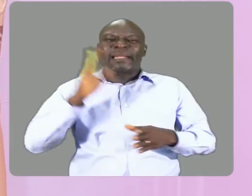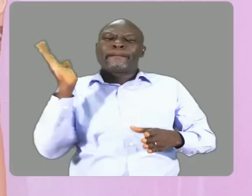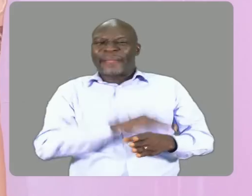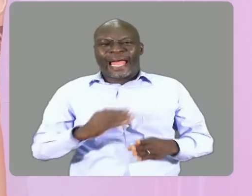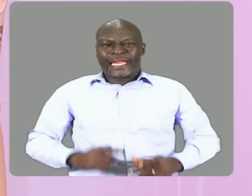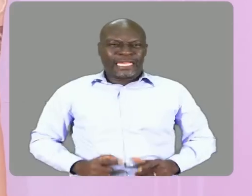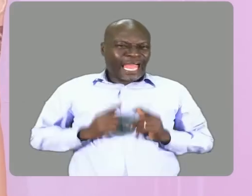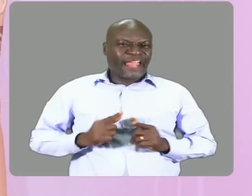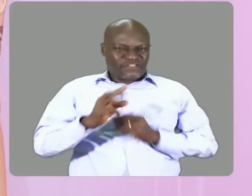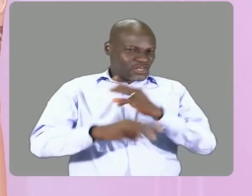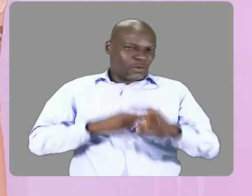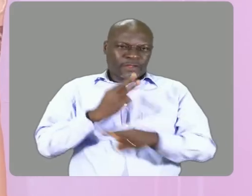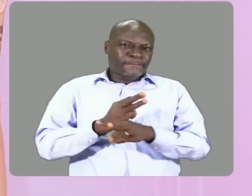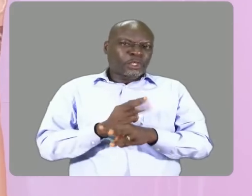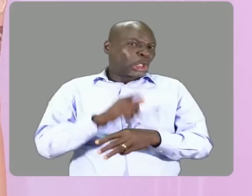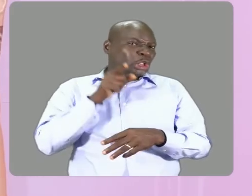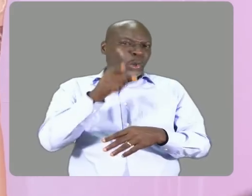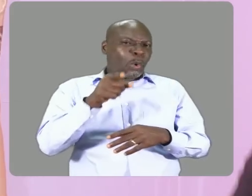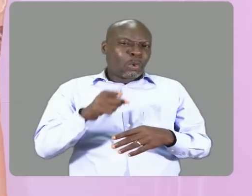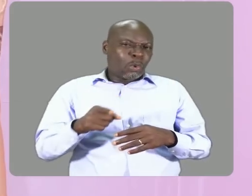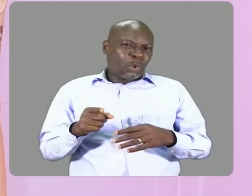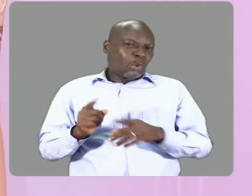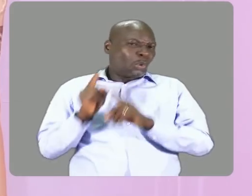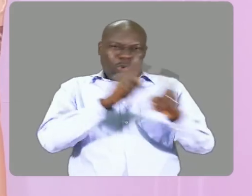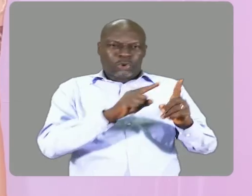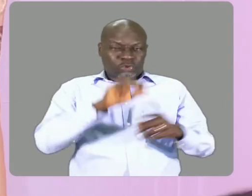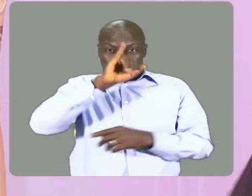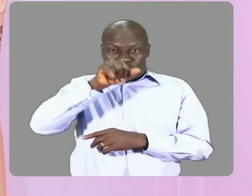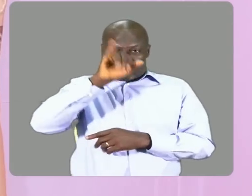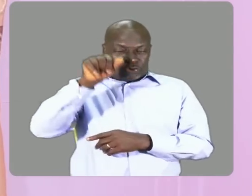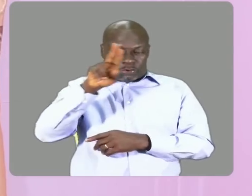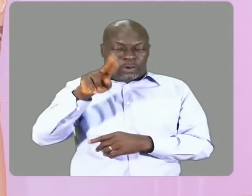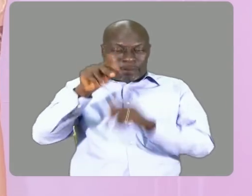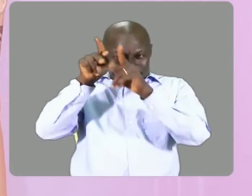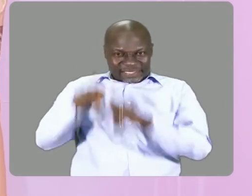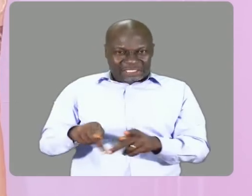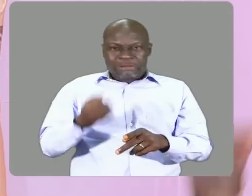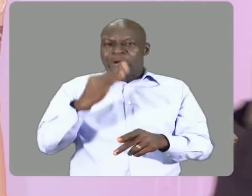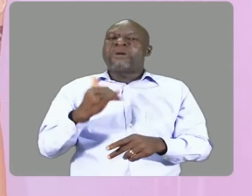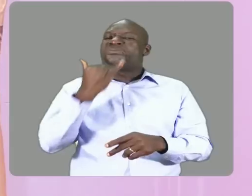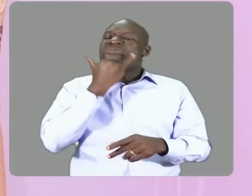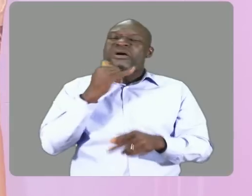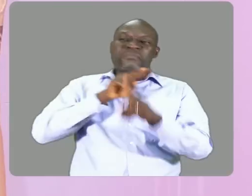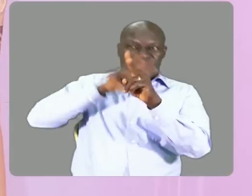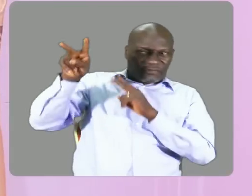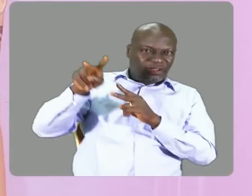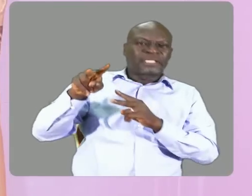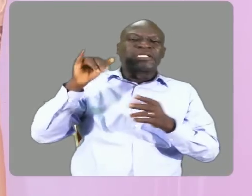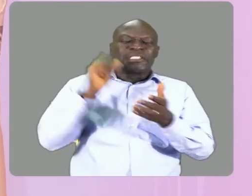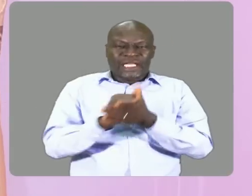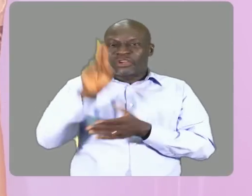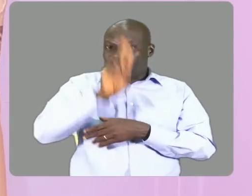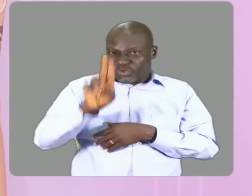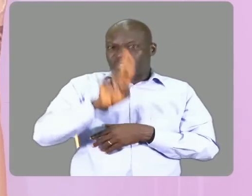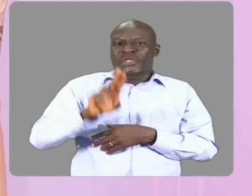wo ewiase. Na wo ko okonfo ana atradifo ye abeye omuyusu enrei ho se wo pe